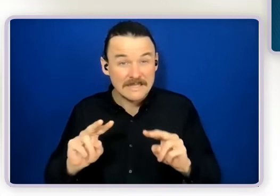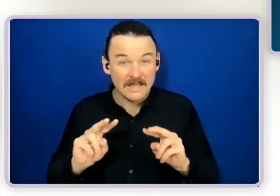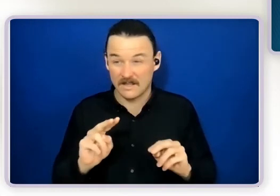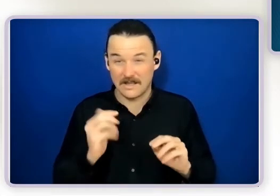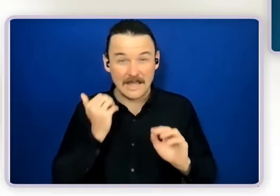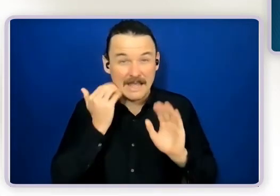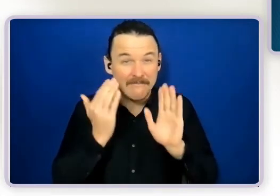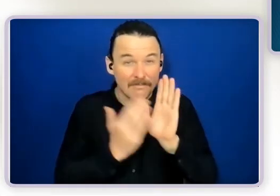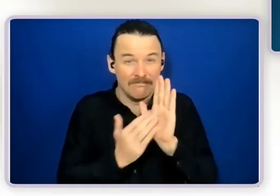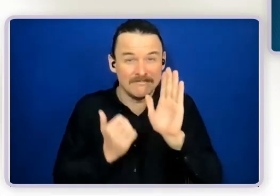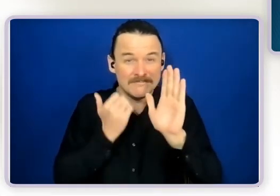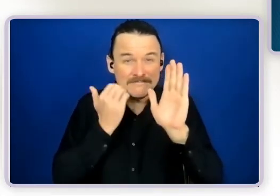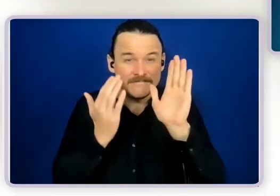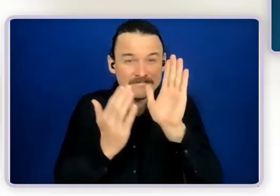year.